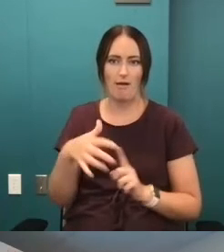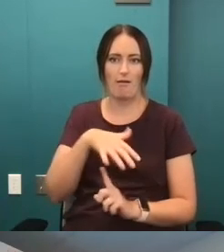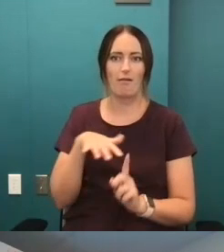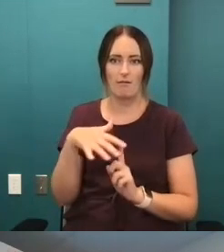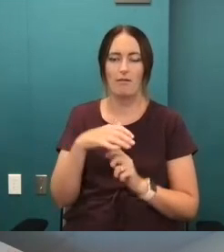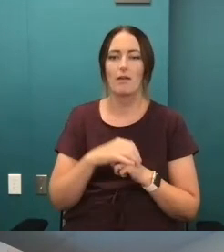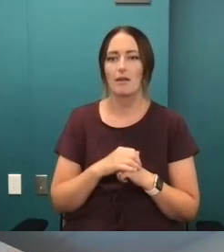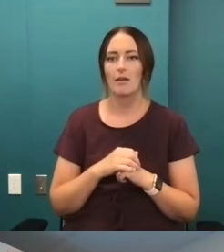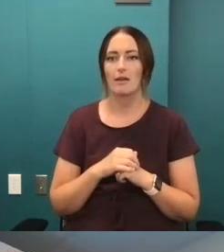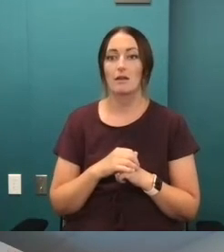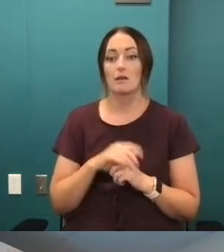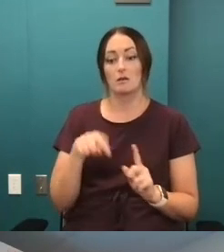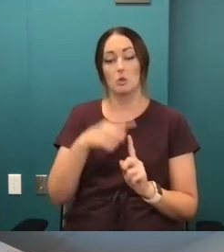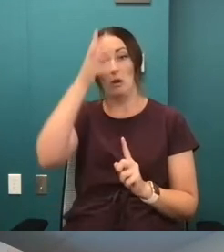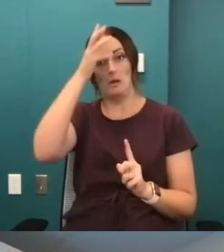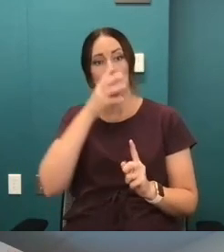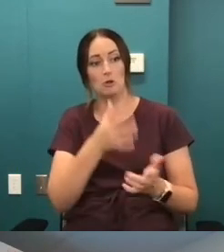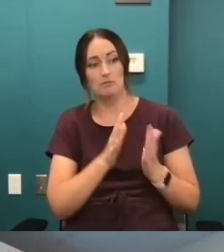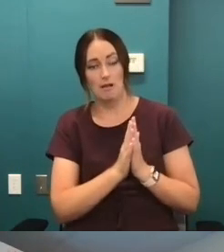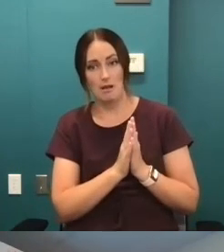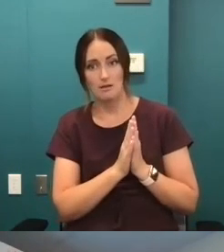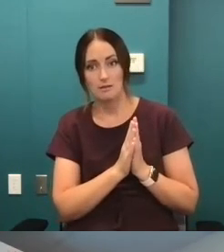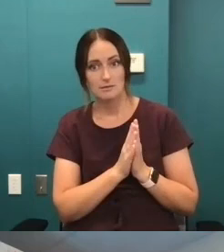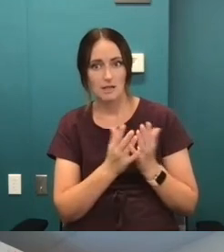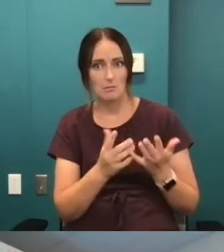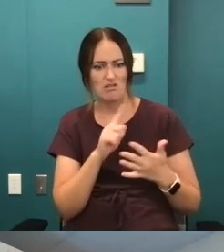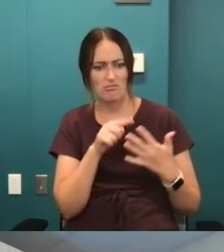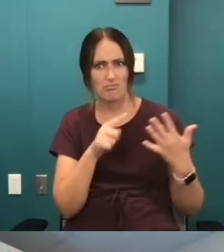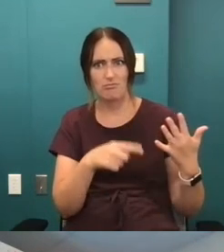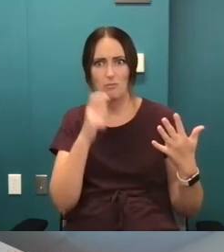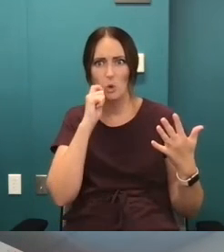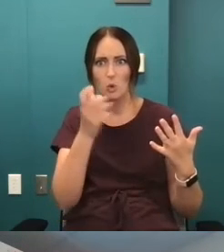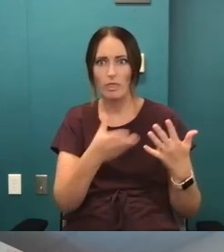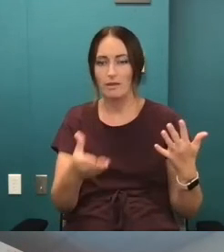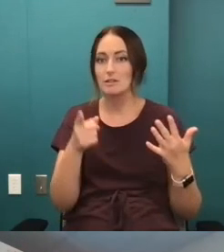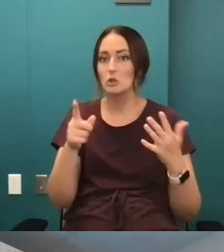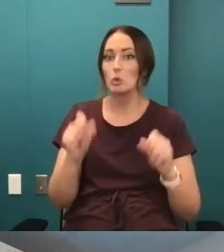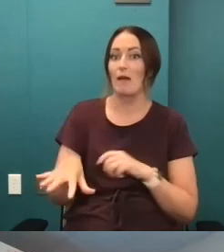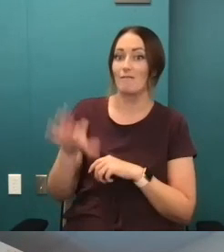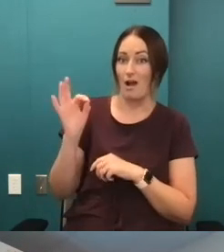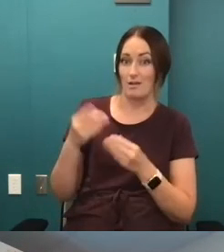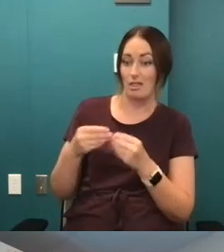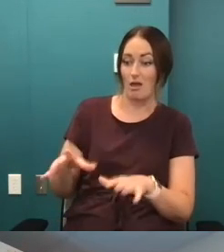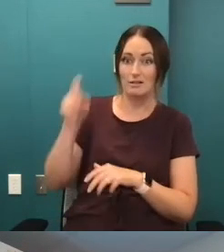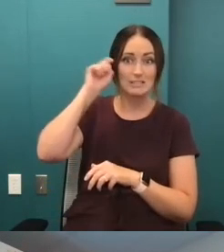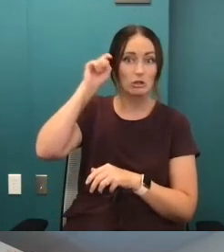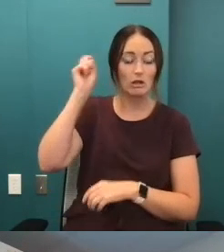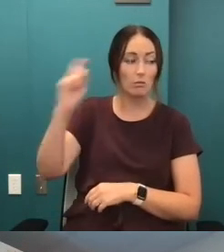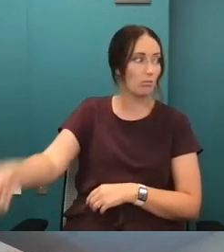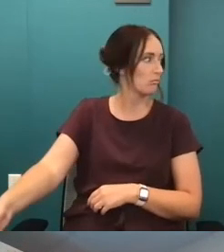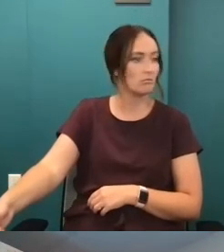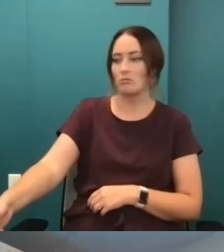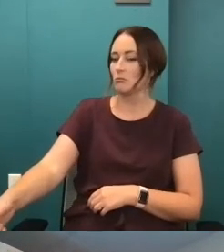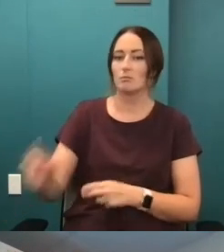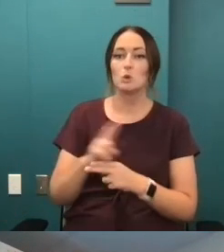When parents ask, they have these really cool things. If you can find your lost hearing aids with the app, that's really wonderful.